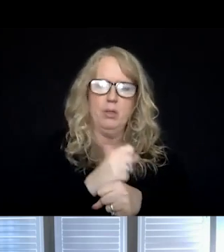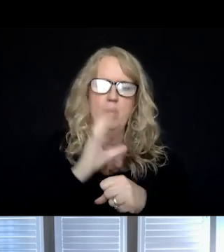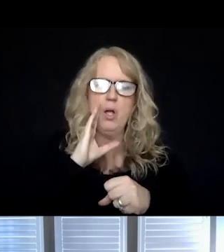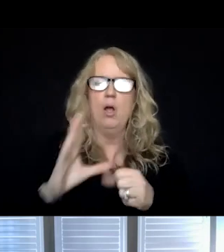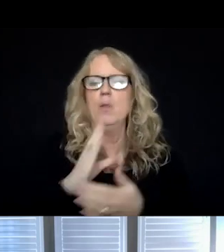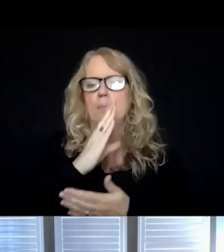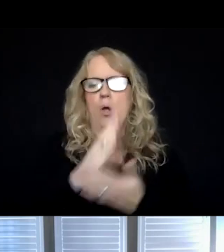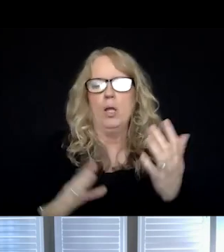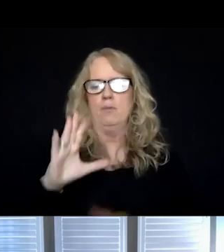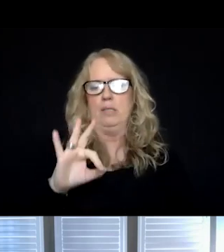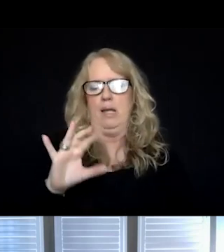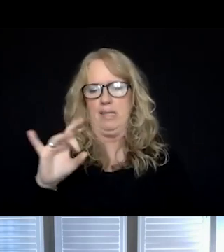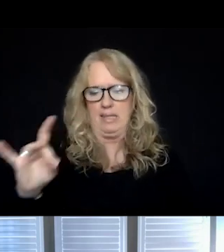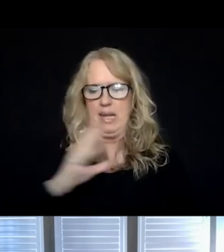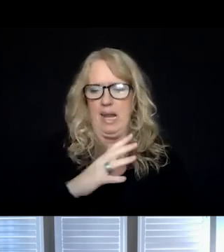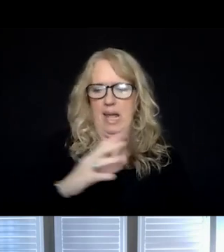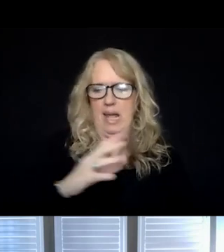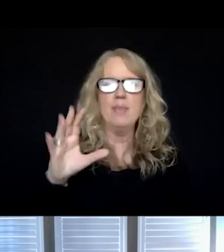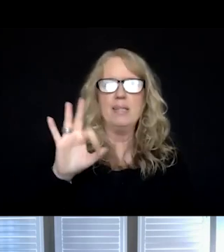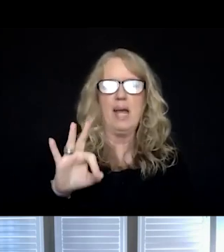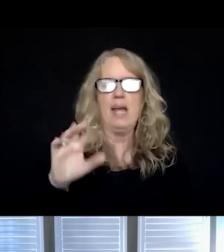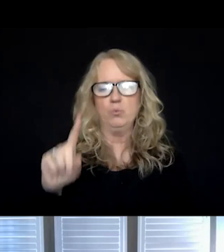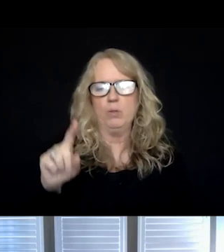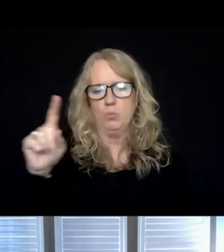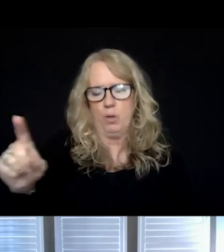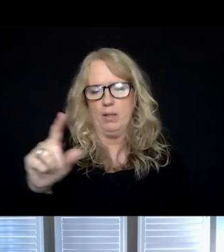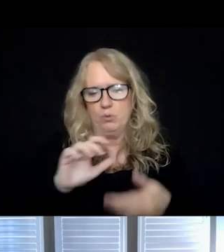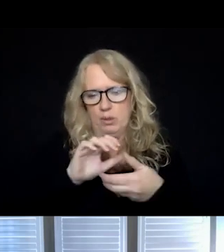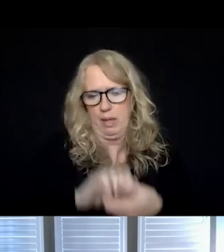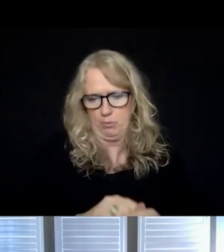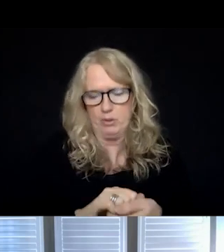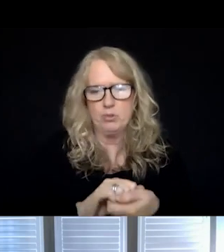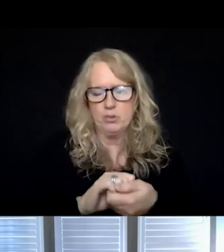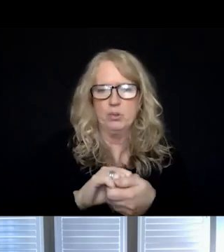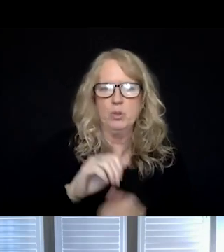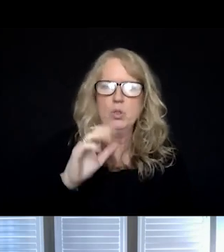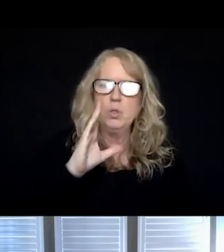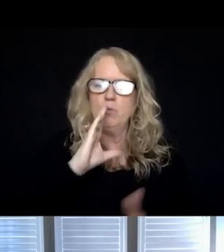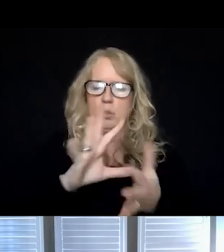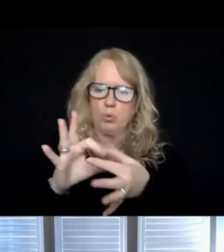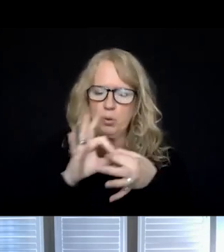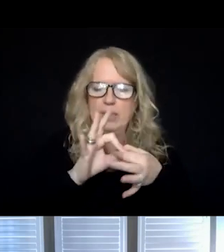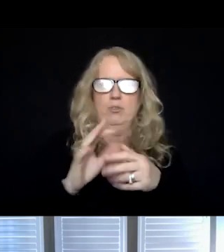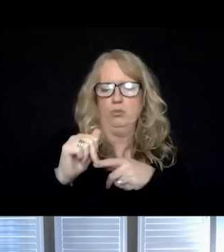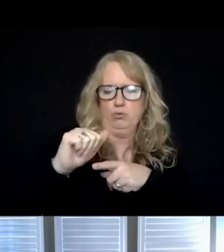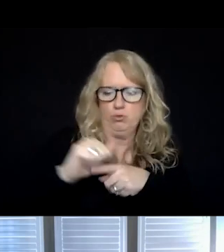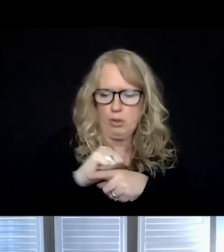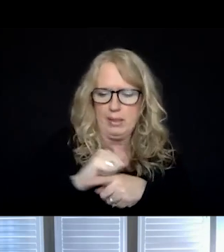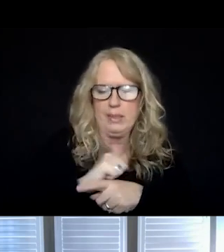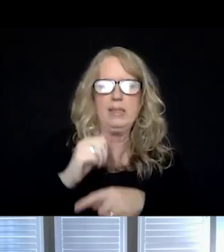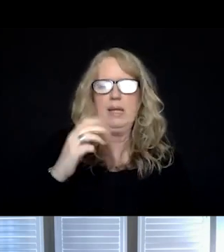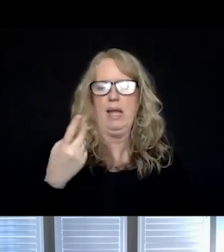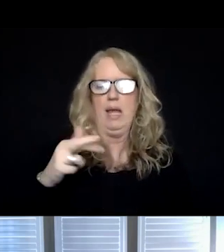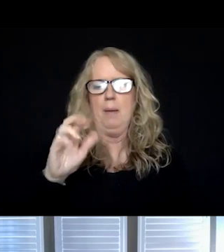components of a 988 and a 911 collaboration. That is to add coordination, training, and protocols